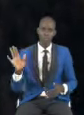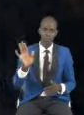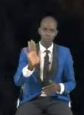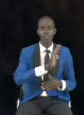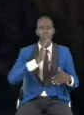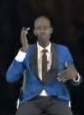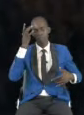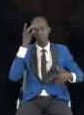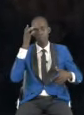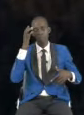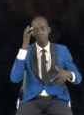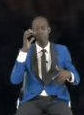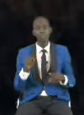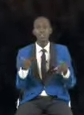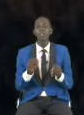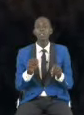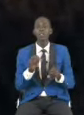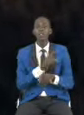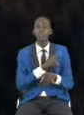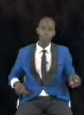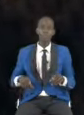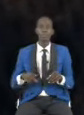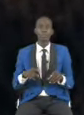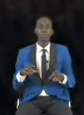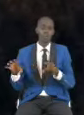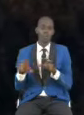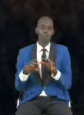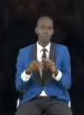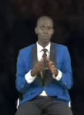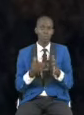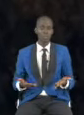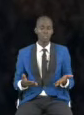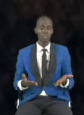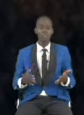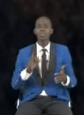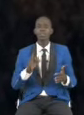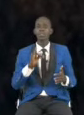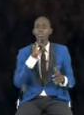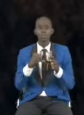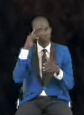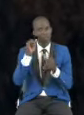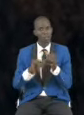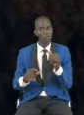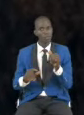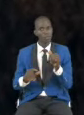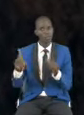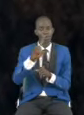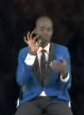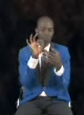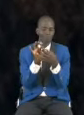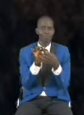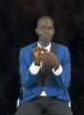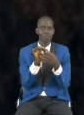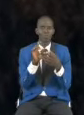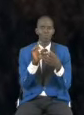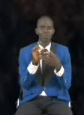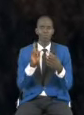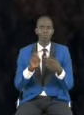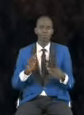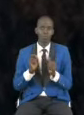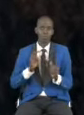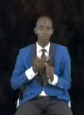it for us here. He's doing it for everyone connected with us now, all over, in